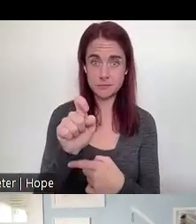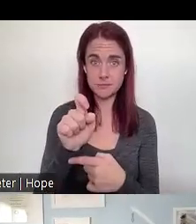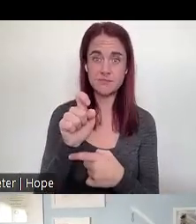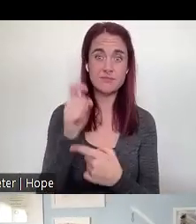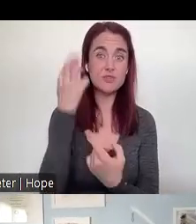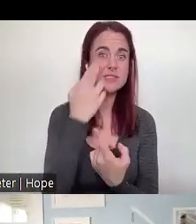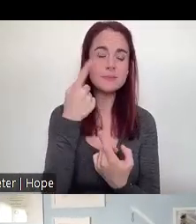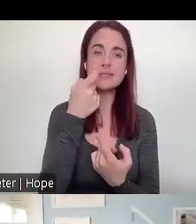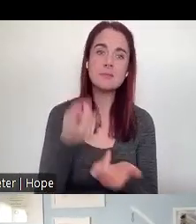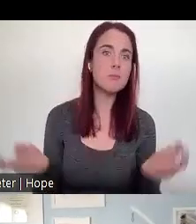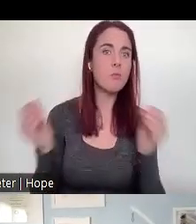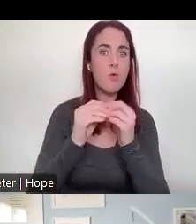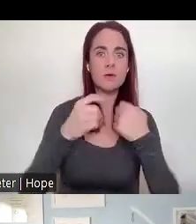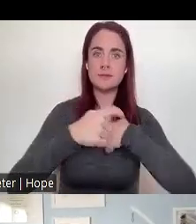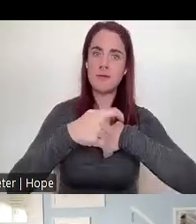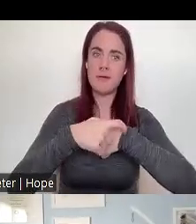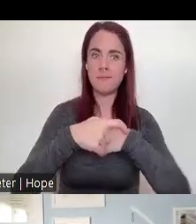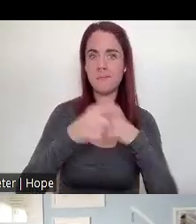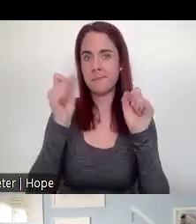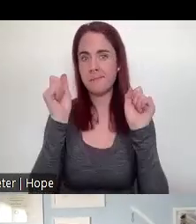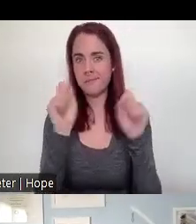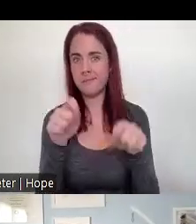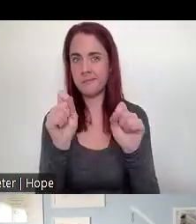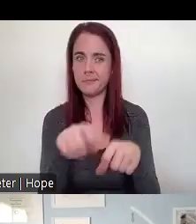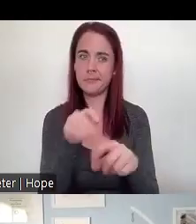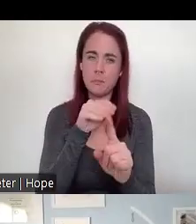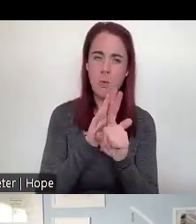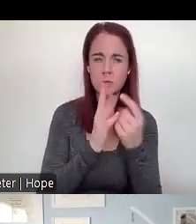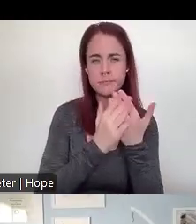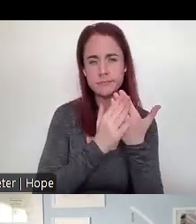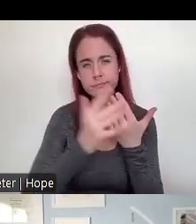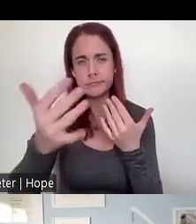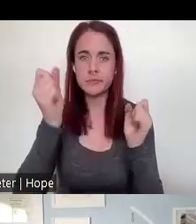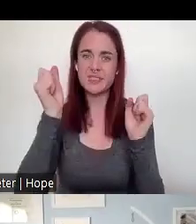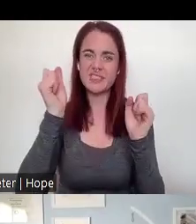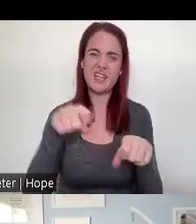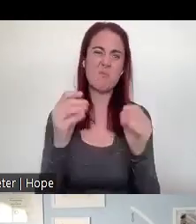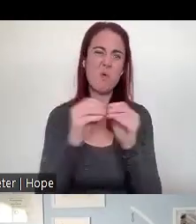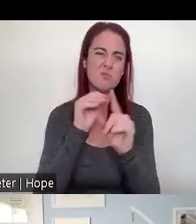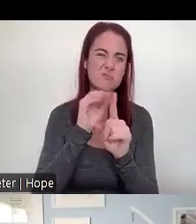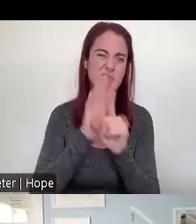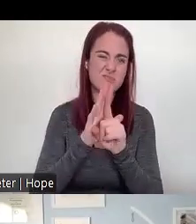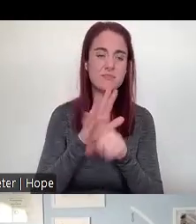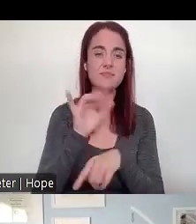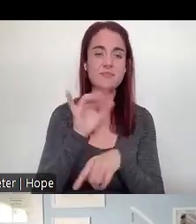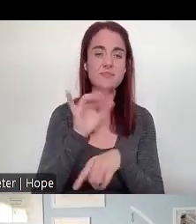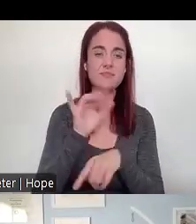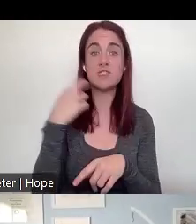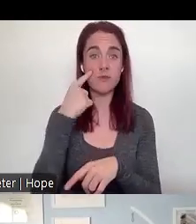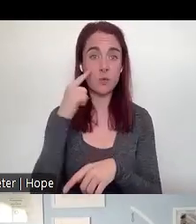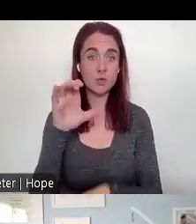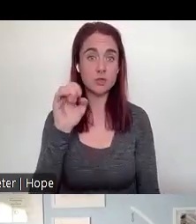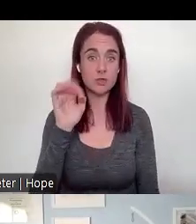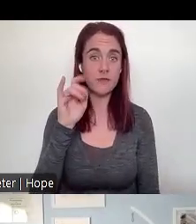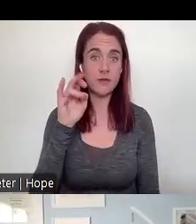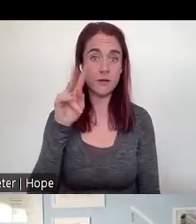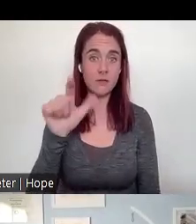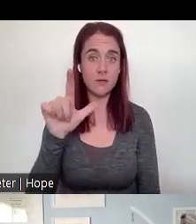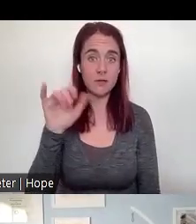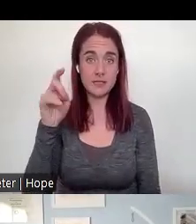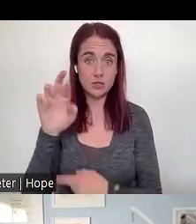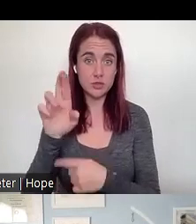longer total time frame to potentially be exposed. Risk factors for cervical cancer specifically